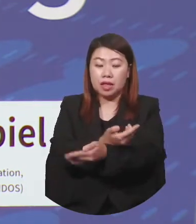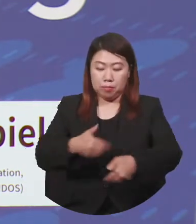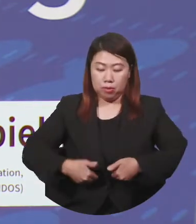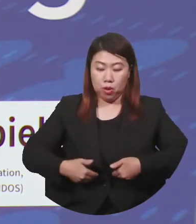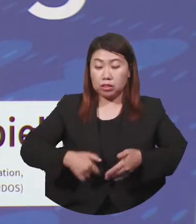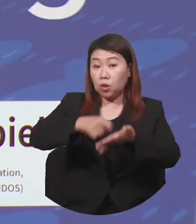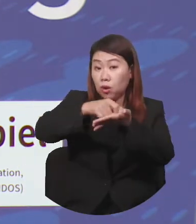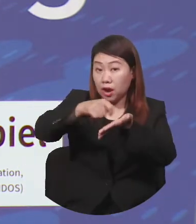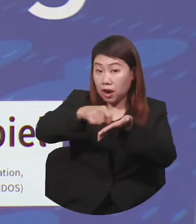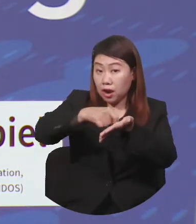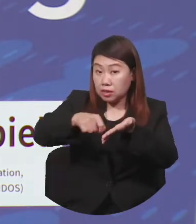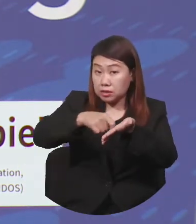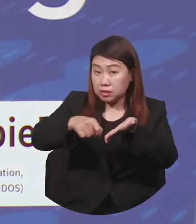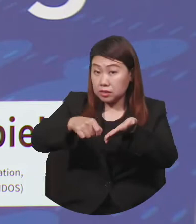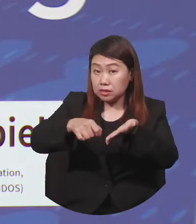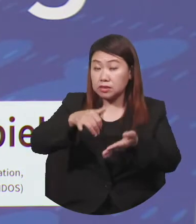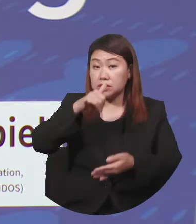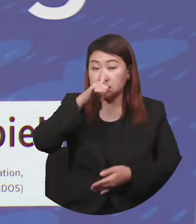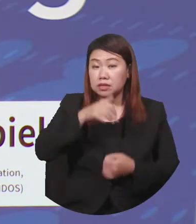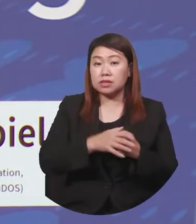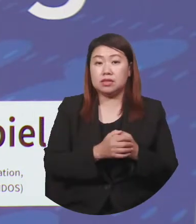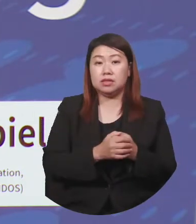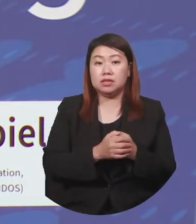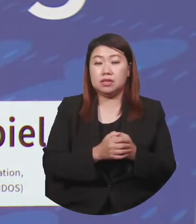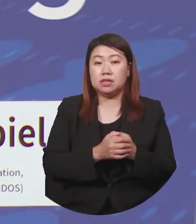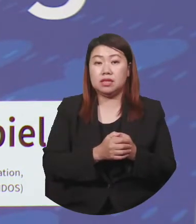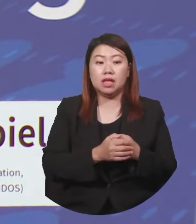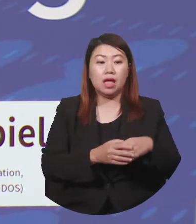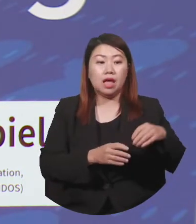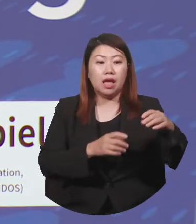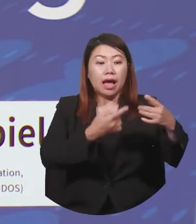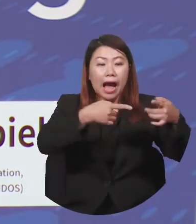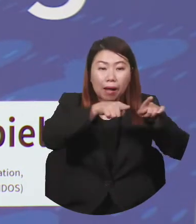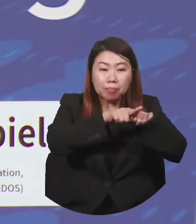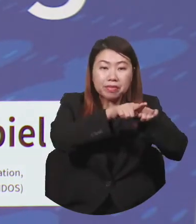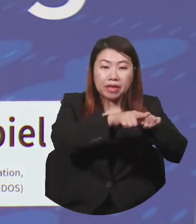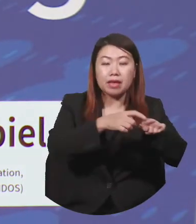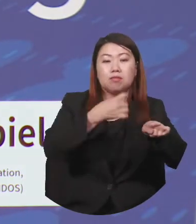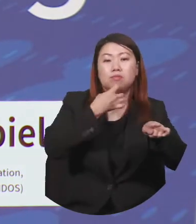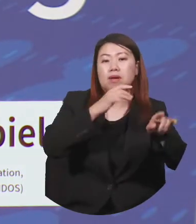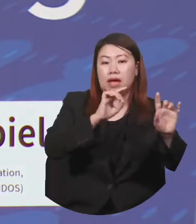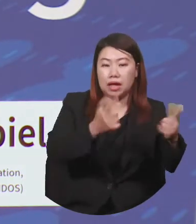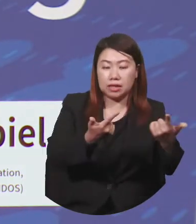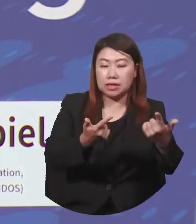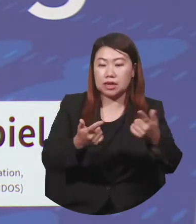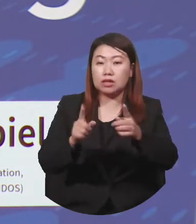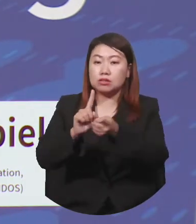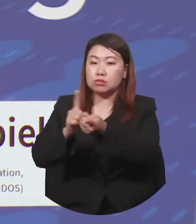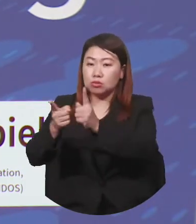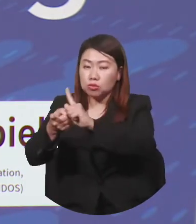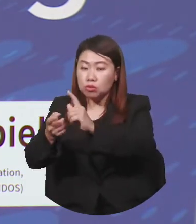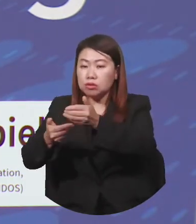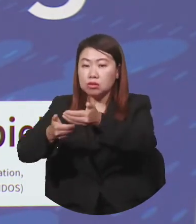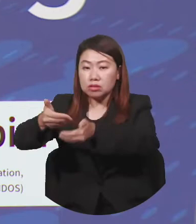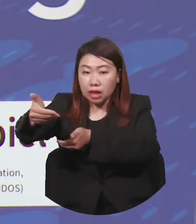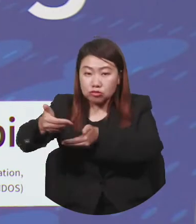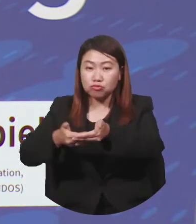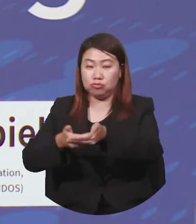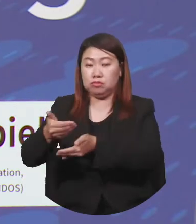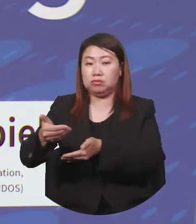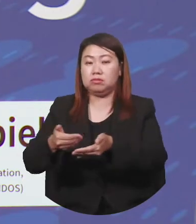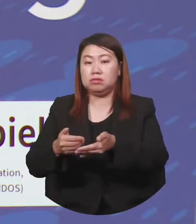we have at the moment is SDG 17. This is our Sustainable Development Goal related to global